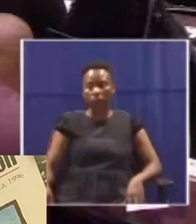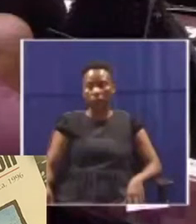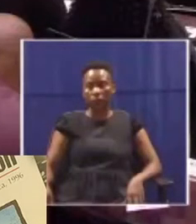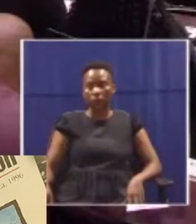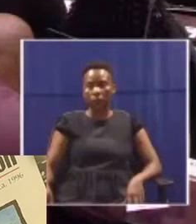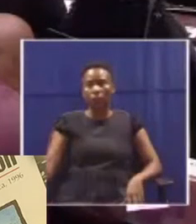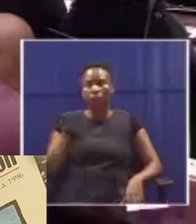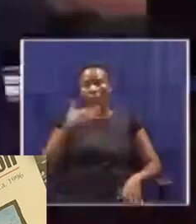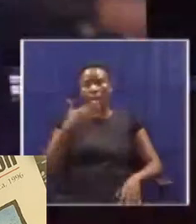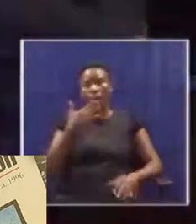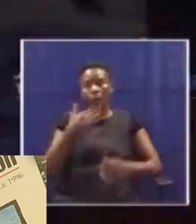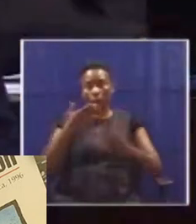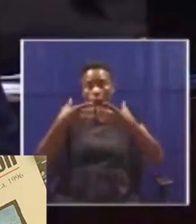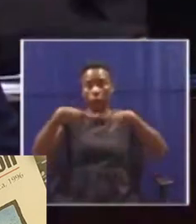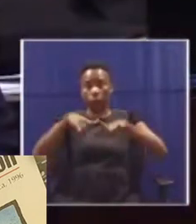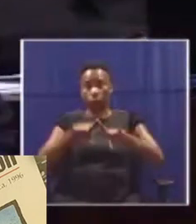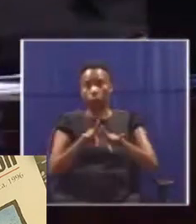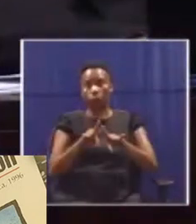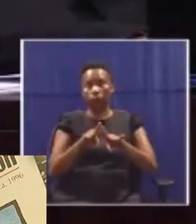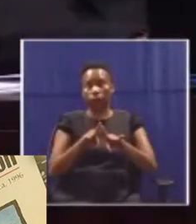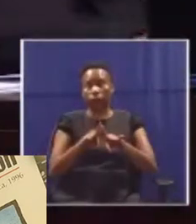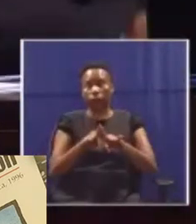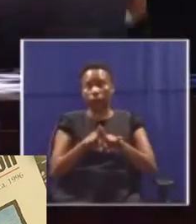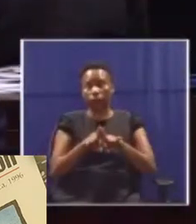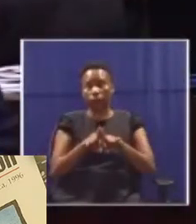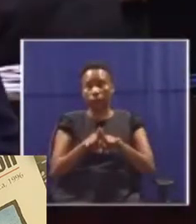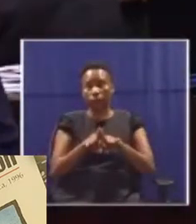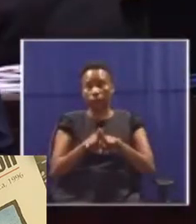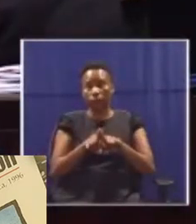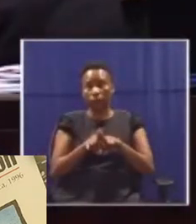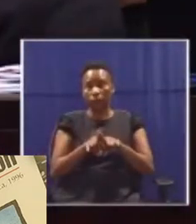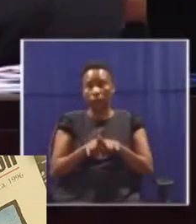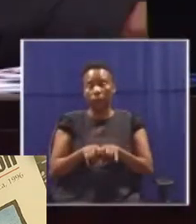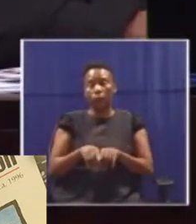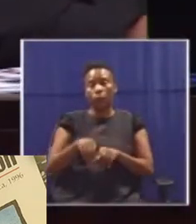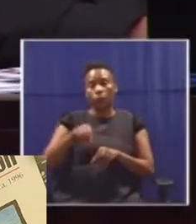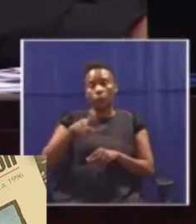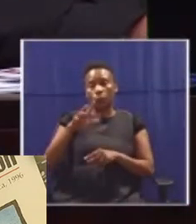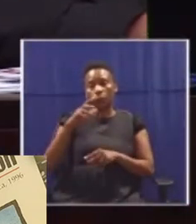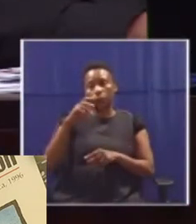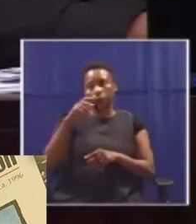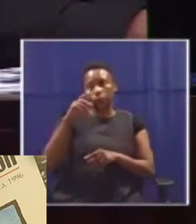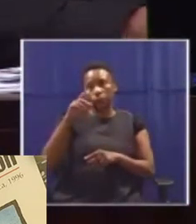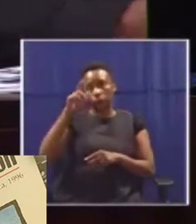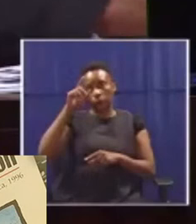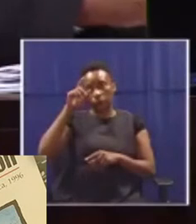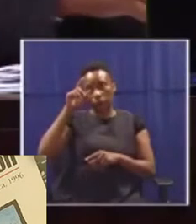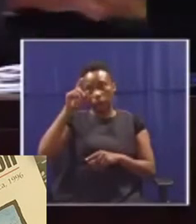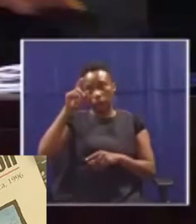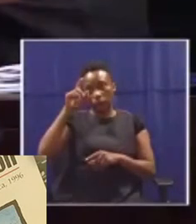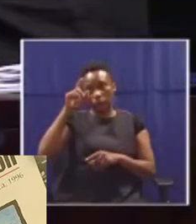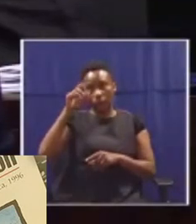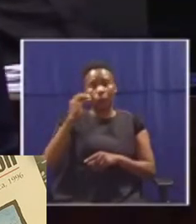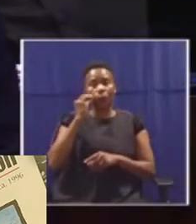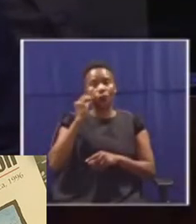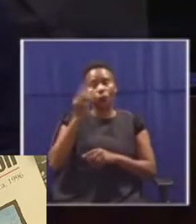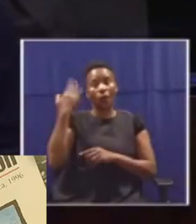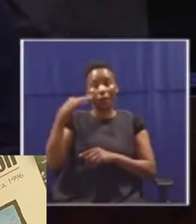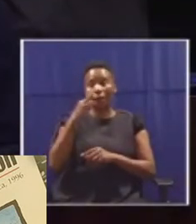Ke leboga modula setulo. Mosotho wa gale o kile are mosadi o tshwara thipa ka